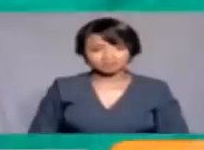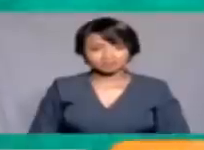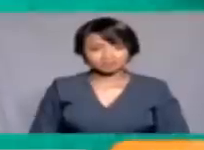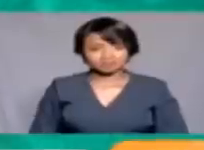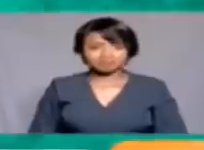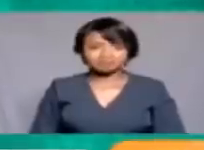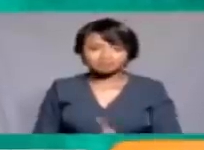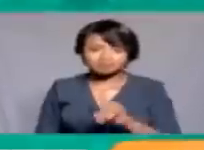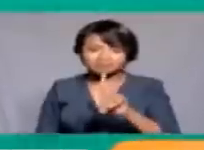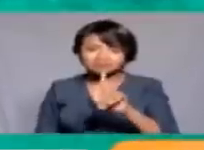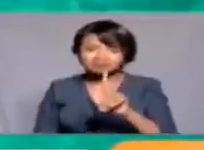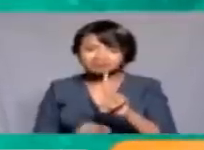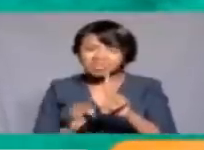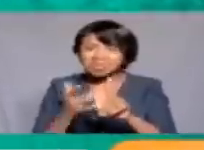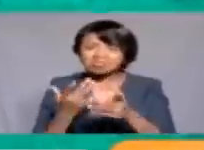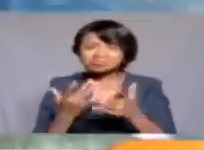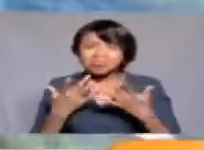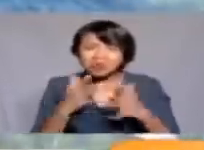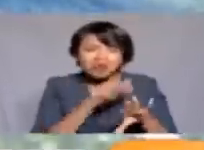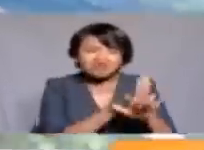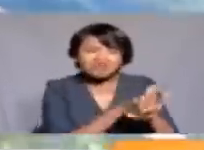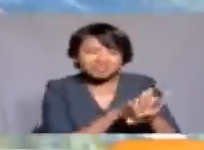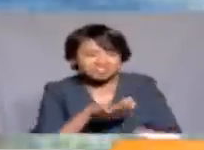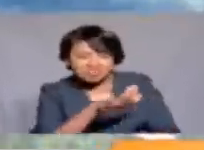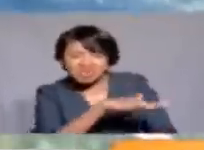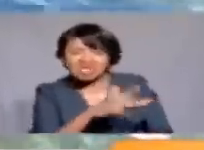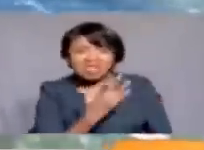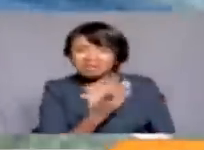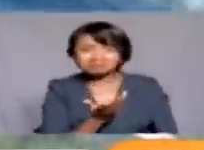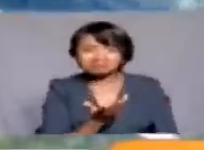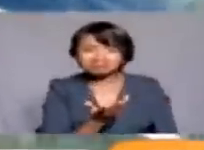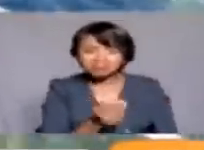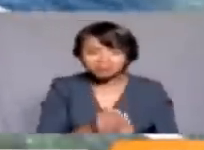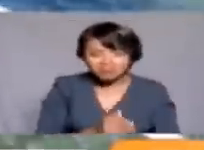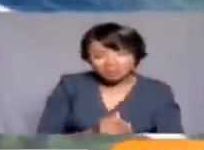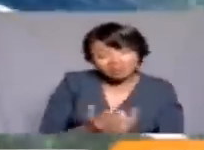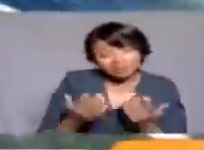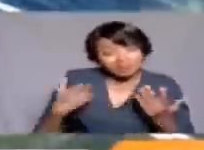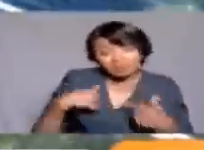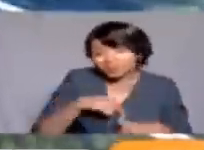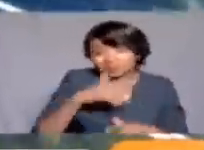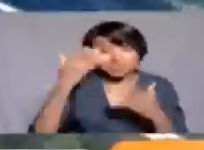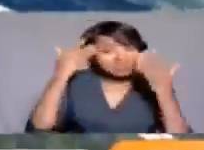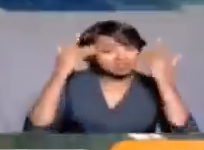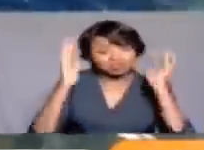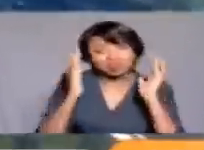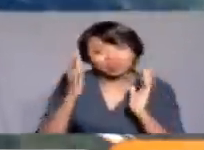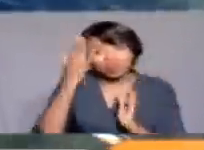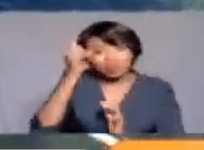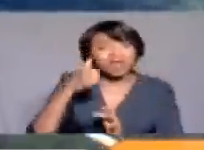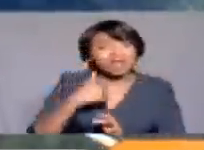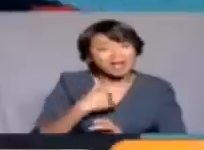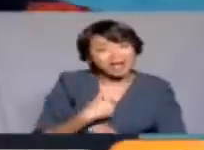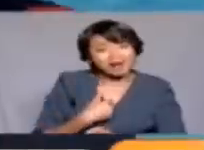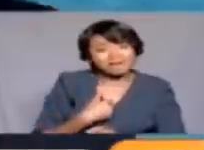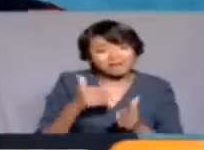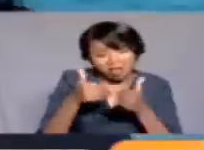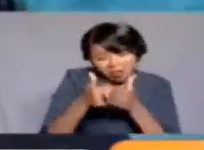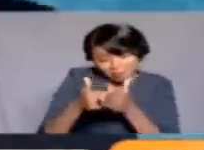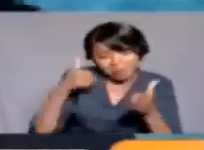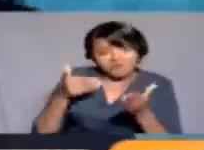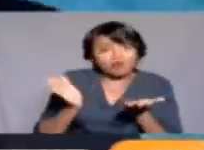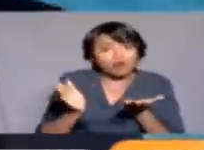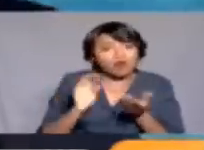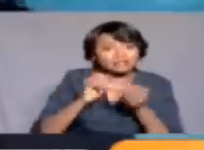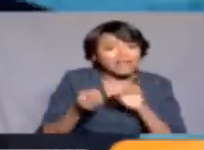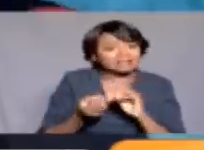What about the concerns of fewer fish by the fishermen? You can't really make a judgment call on that since we don't have pre harvesting